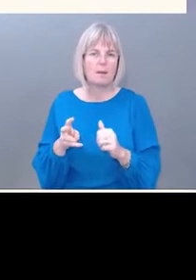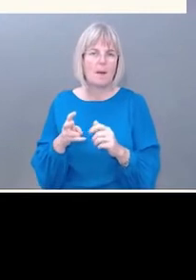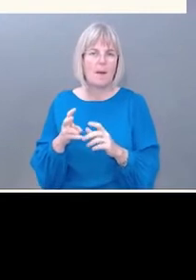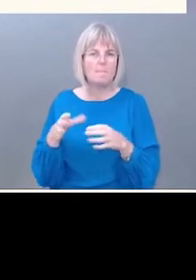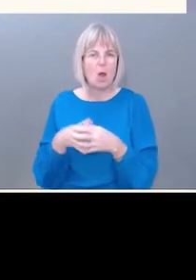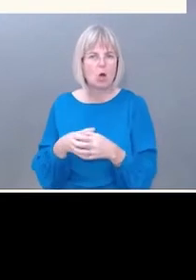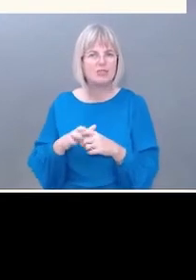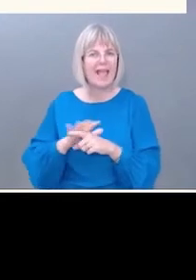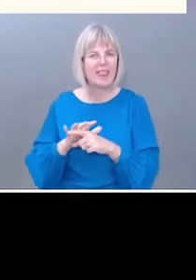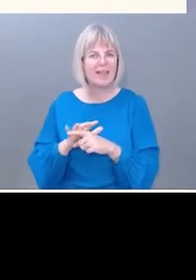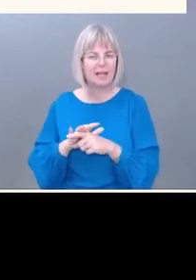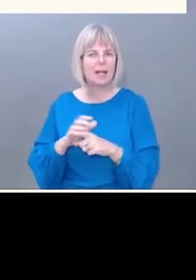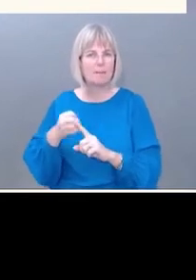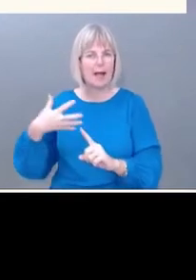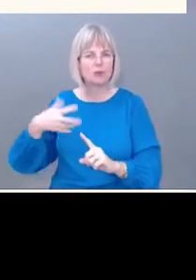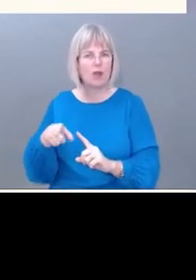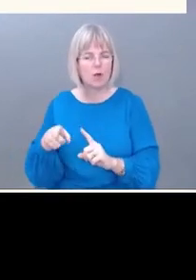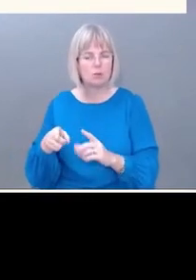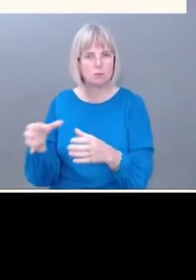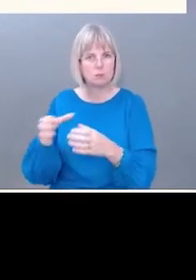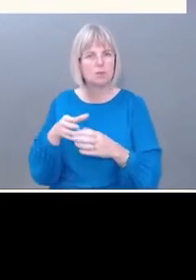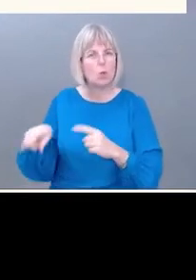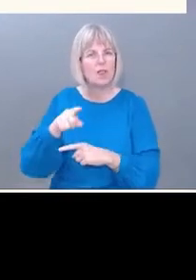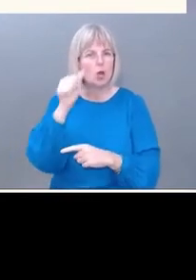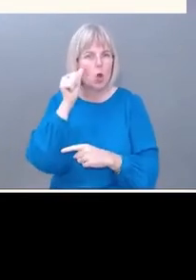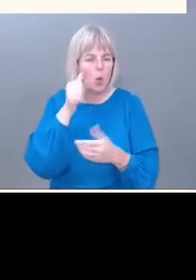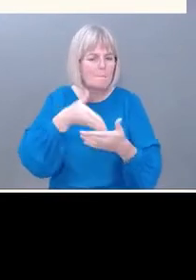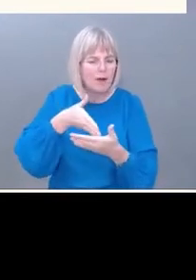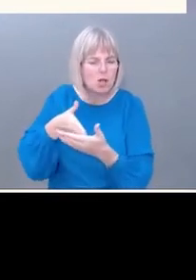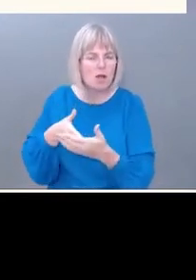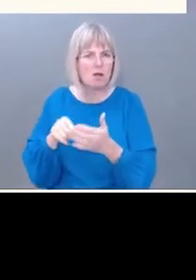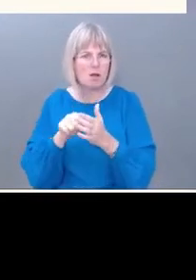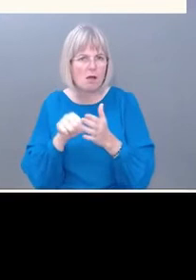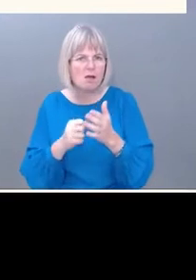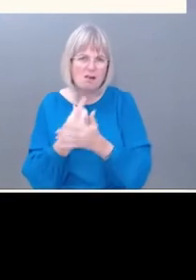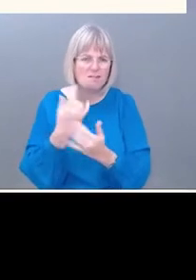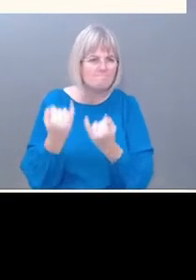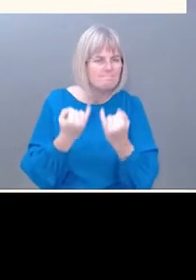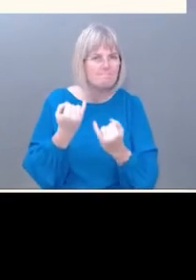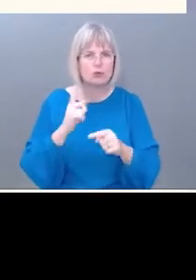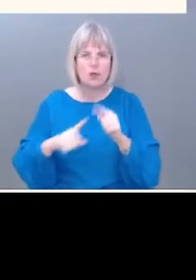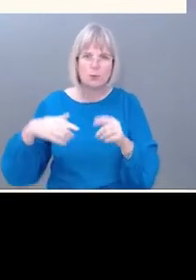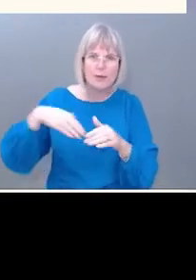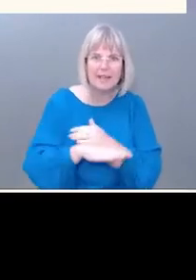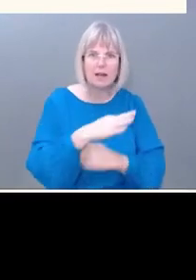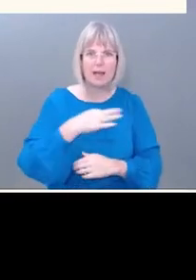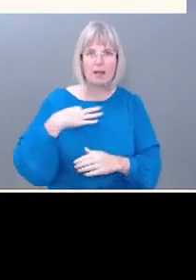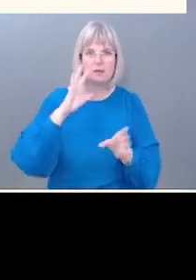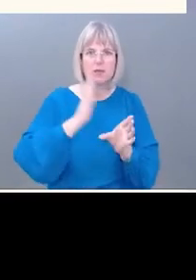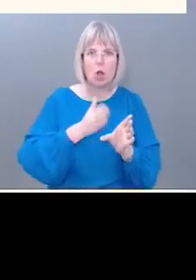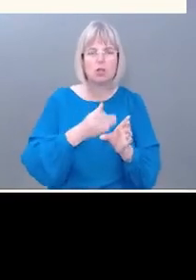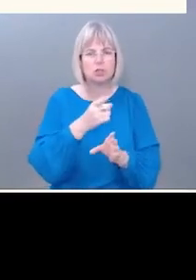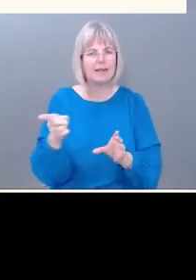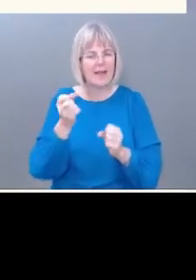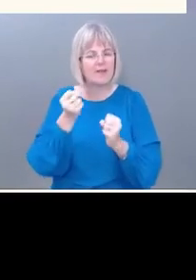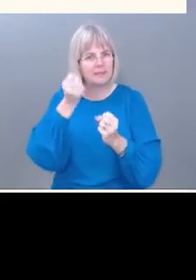it might be like to face barriers in terms of getting into clinical psychology as a profession. So we also, through